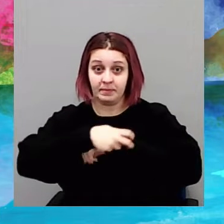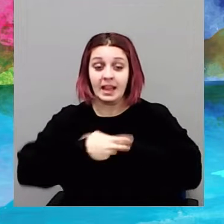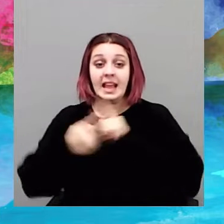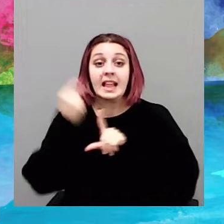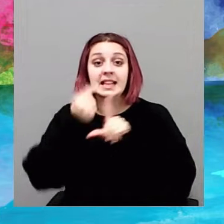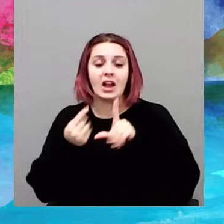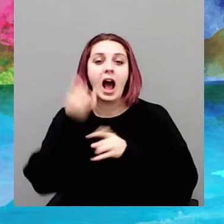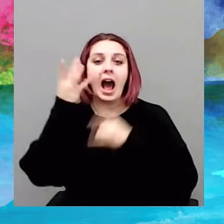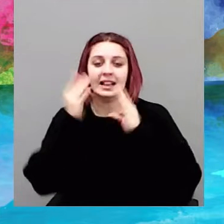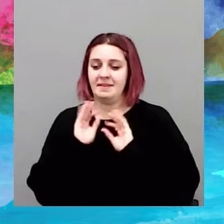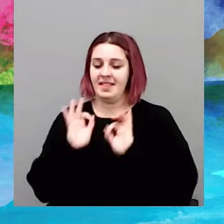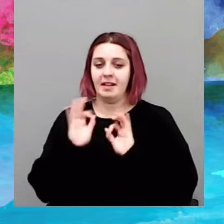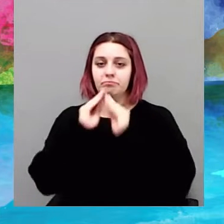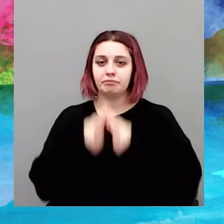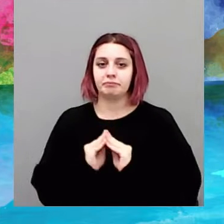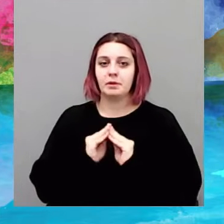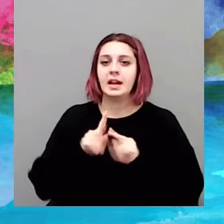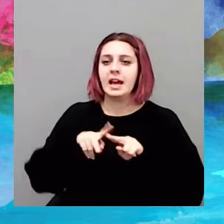activity.